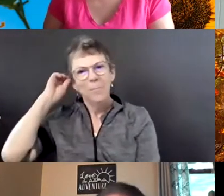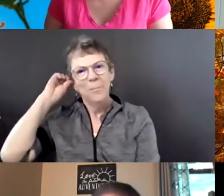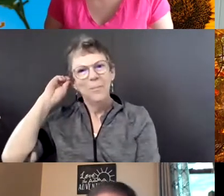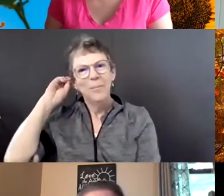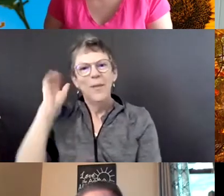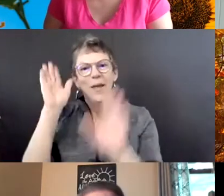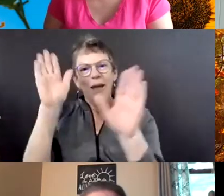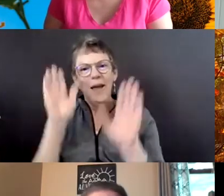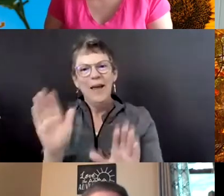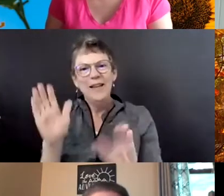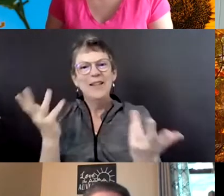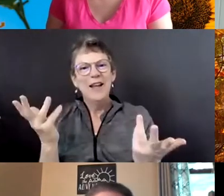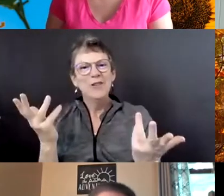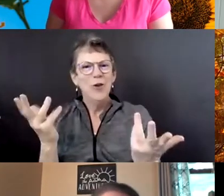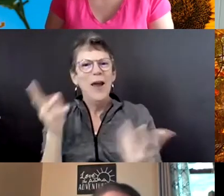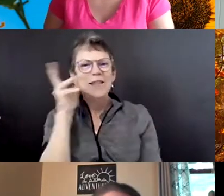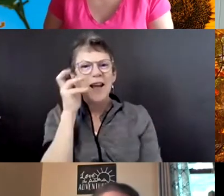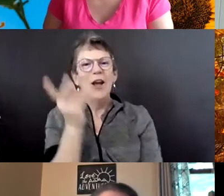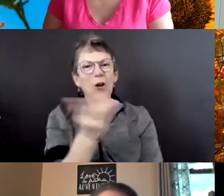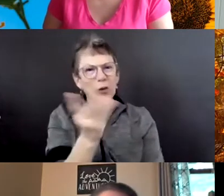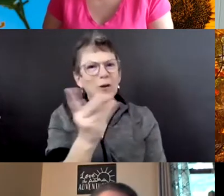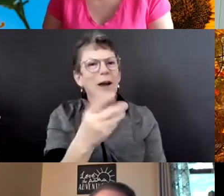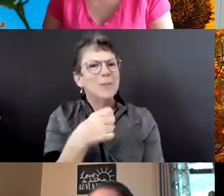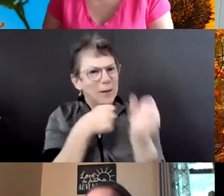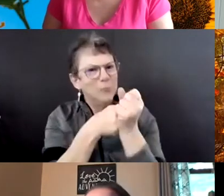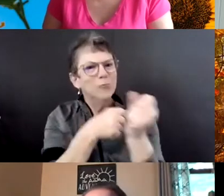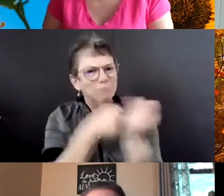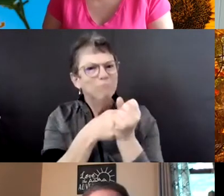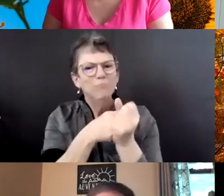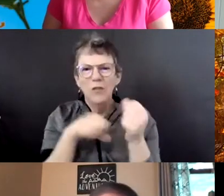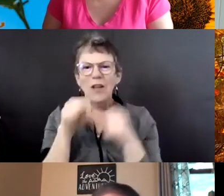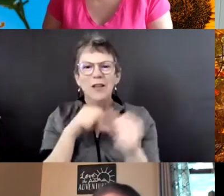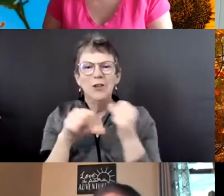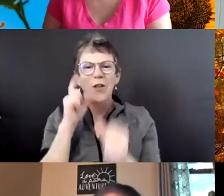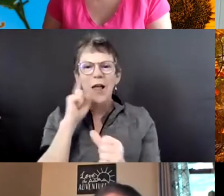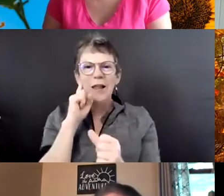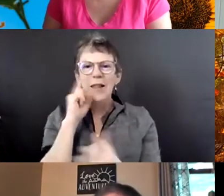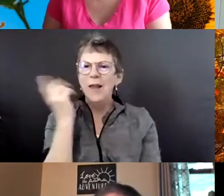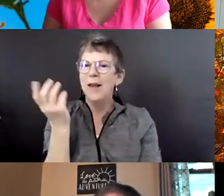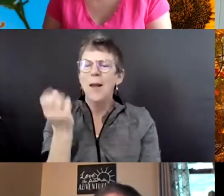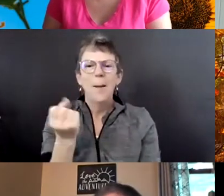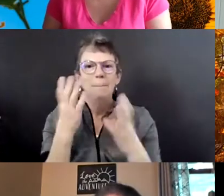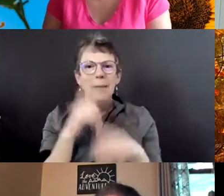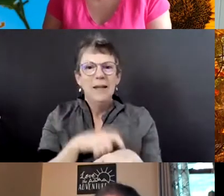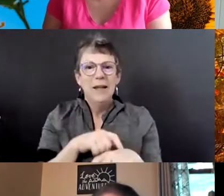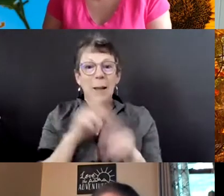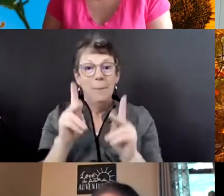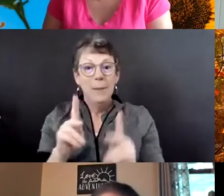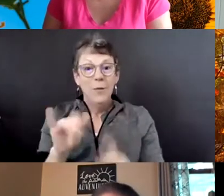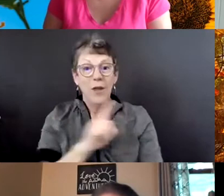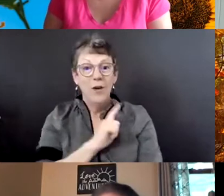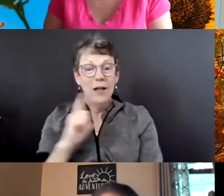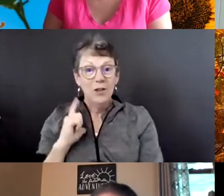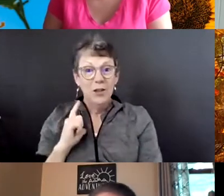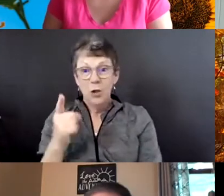guys be so supportive of each other and build each other up. I think a lot of times that we forget that people who are in the legislature, they're colleagues, and you